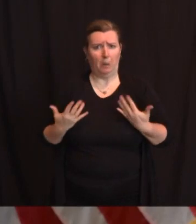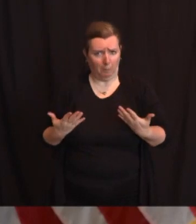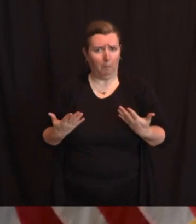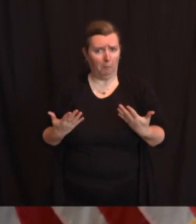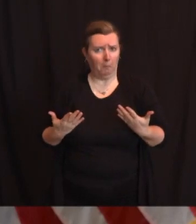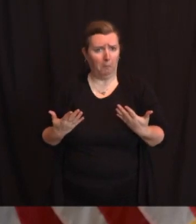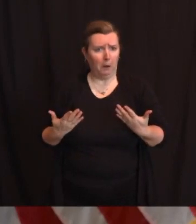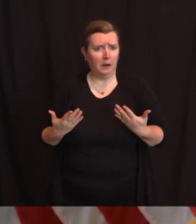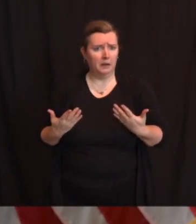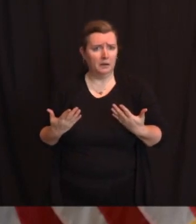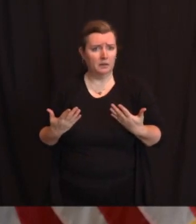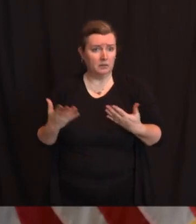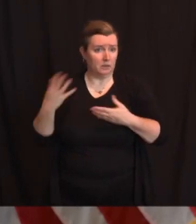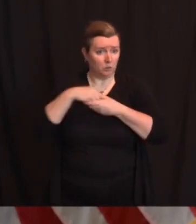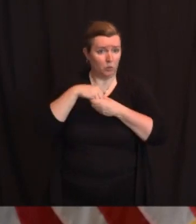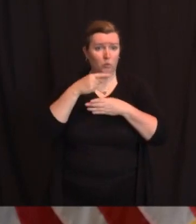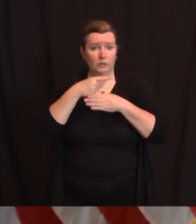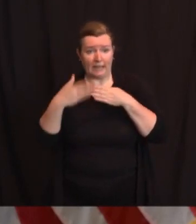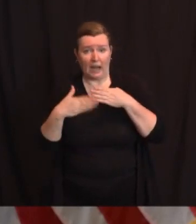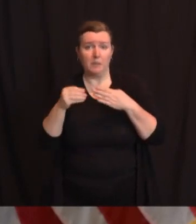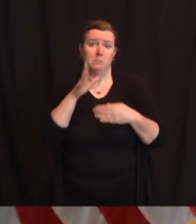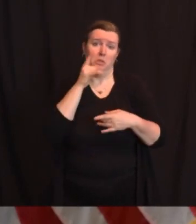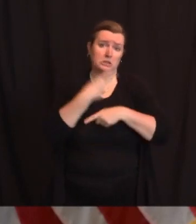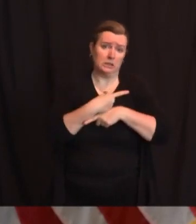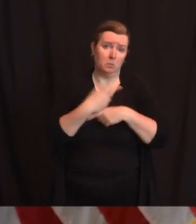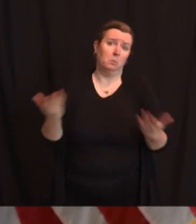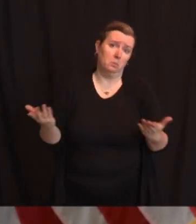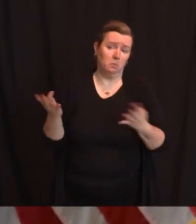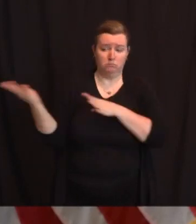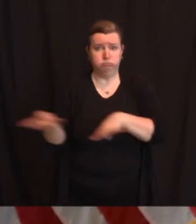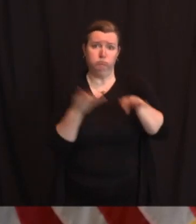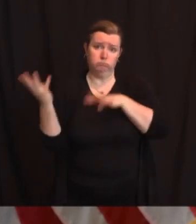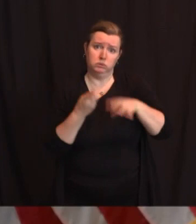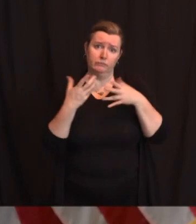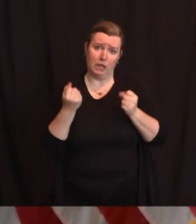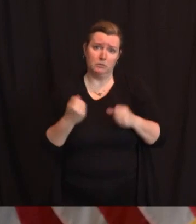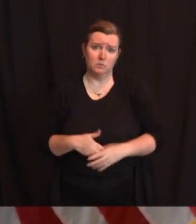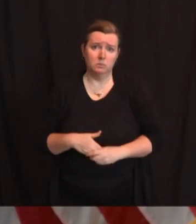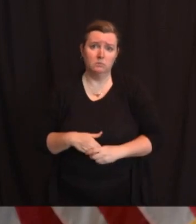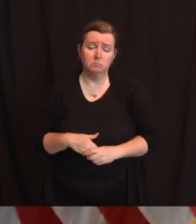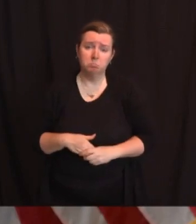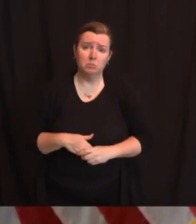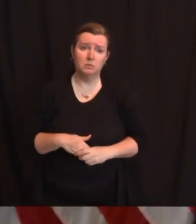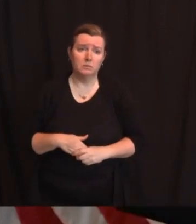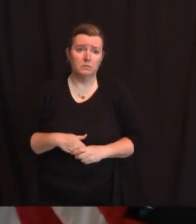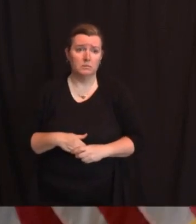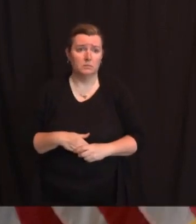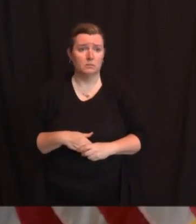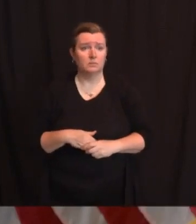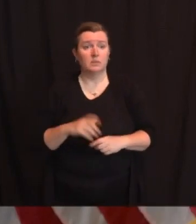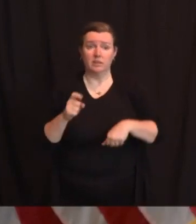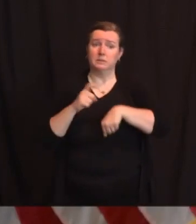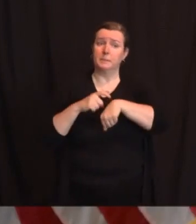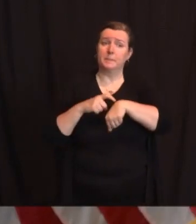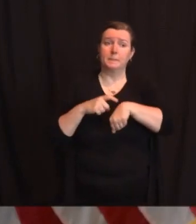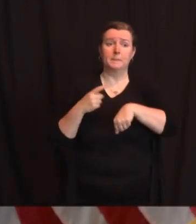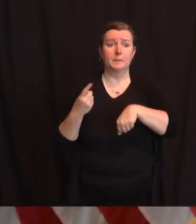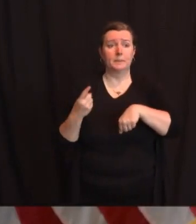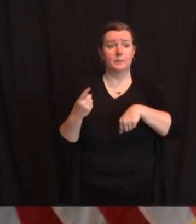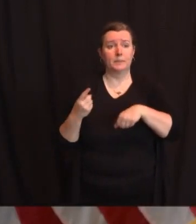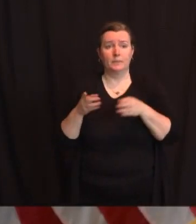23% from only 4 days ago. And that window, that time frame is going to continue to shrink. Again, I'll leave it to Judy